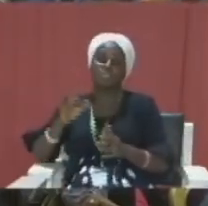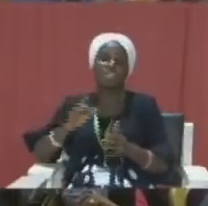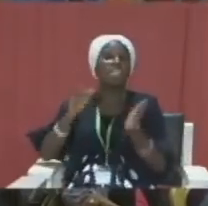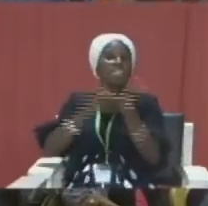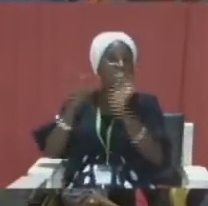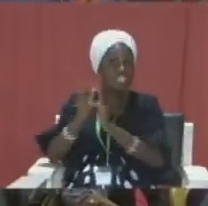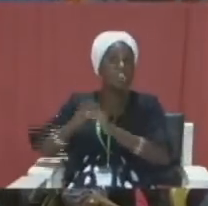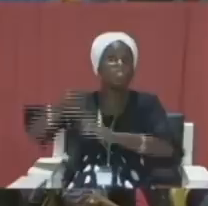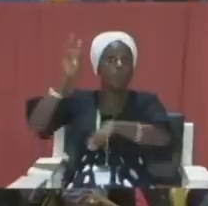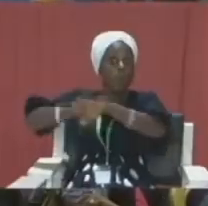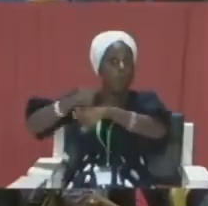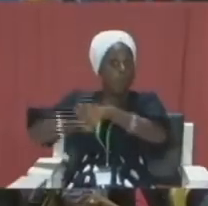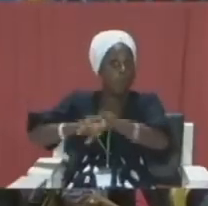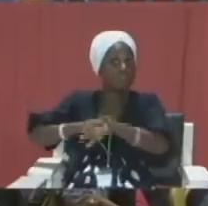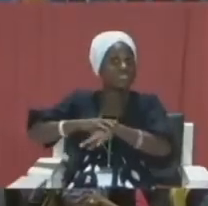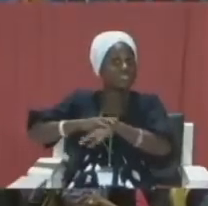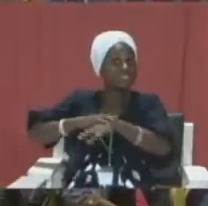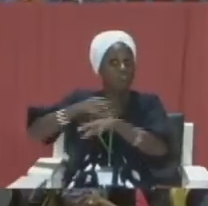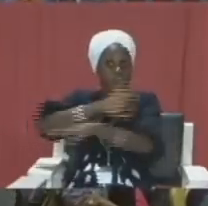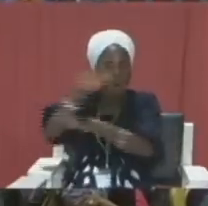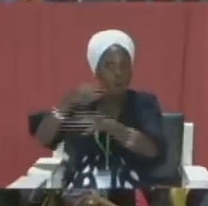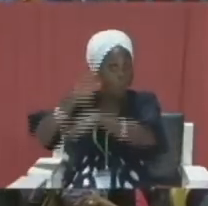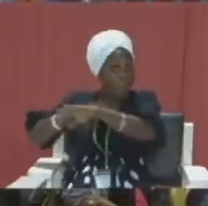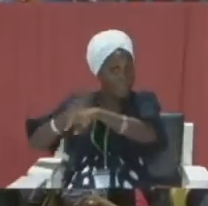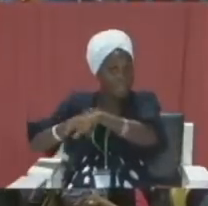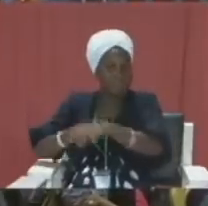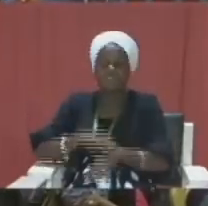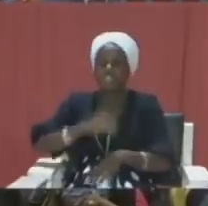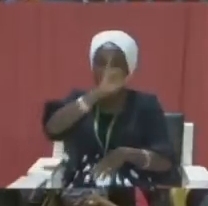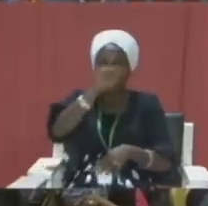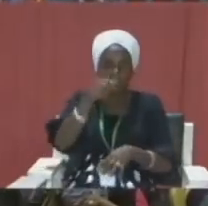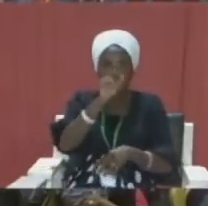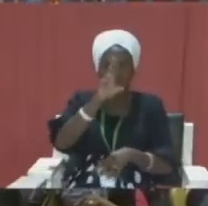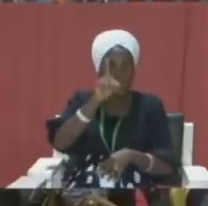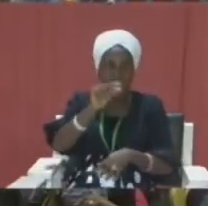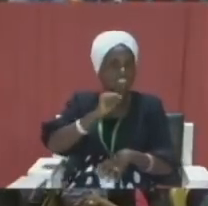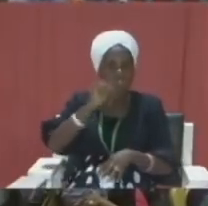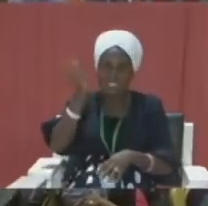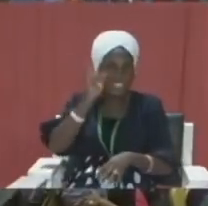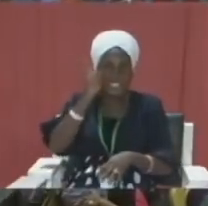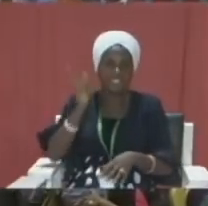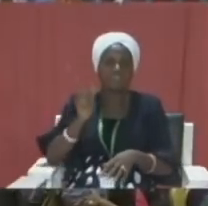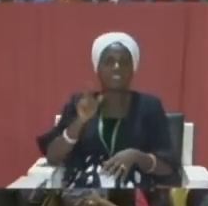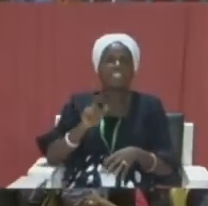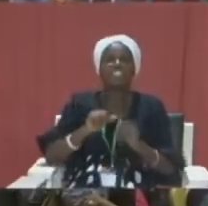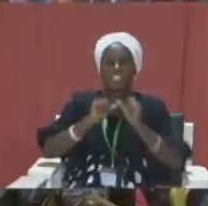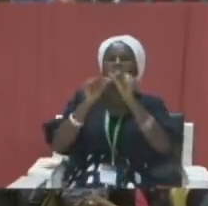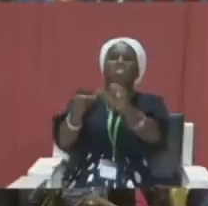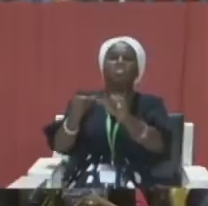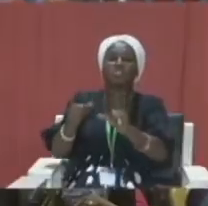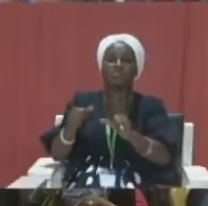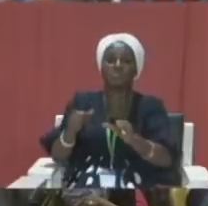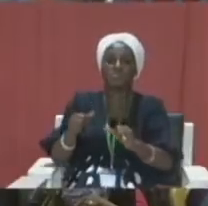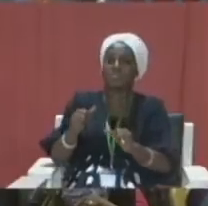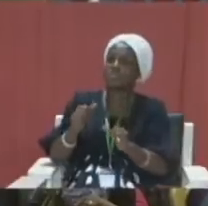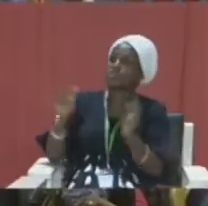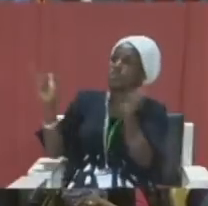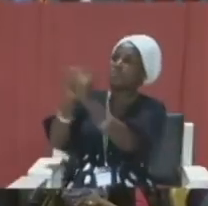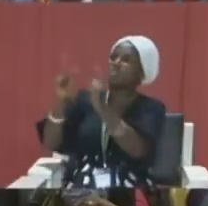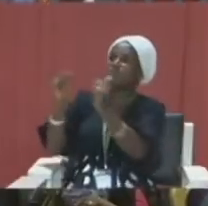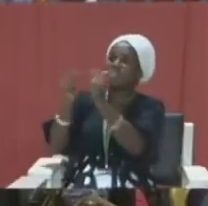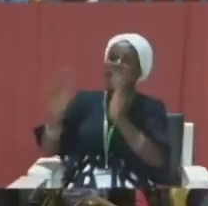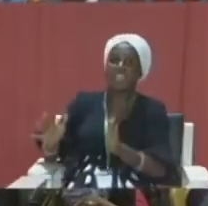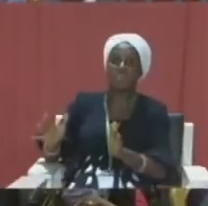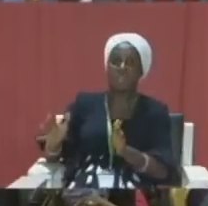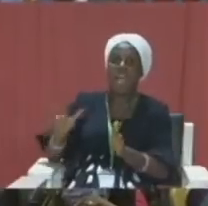would be better if he was not born." He couldn't be bothered. He went ahead, smiling and laughing as